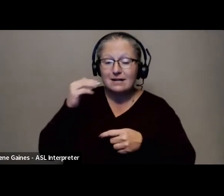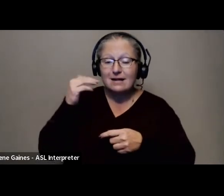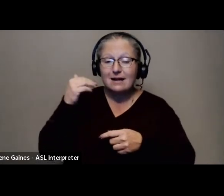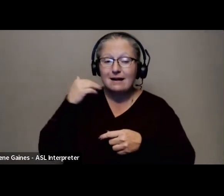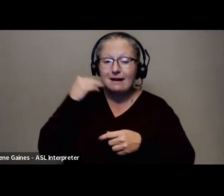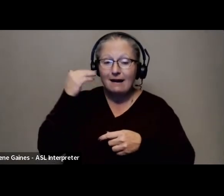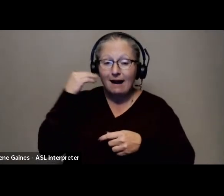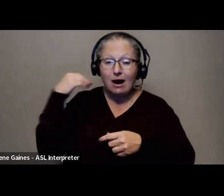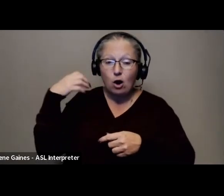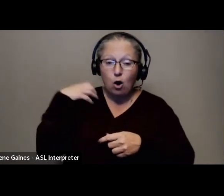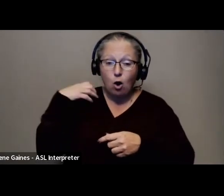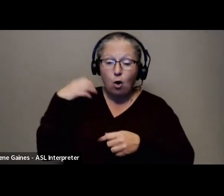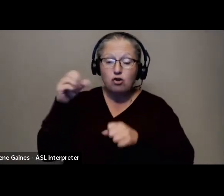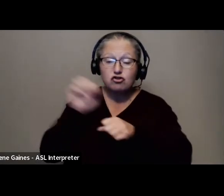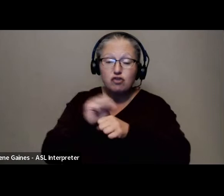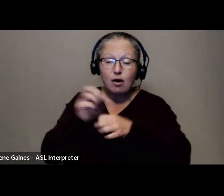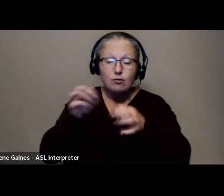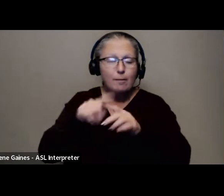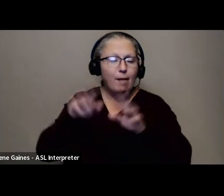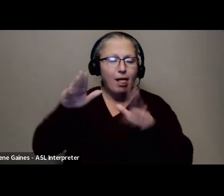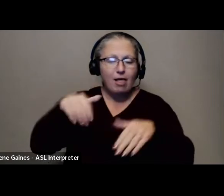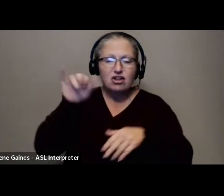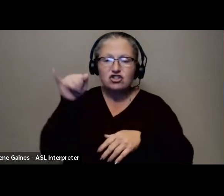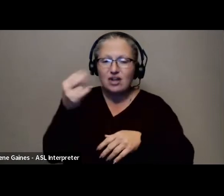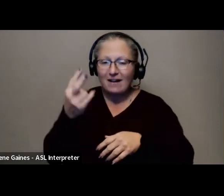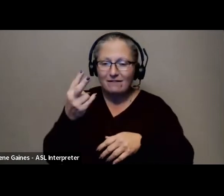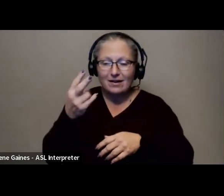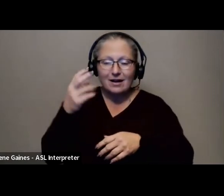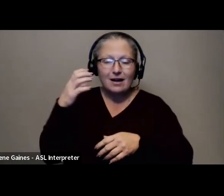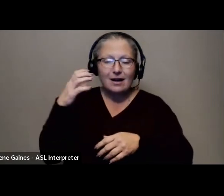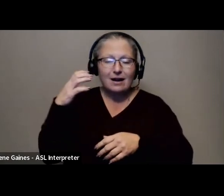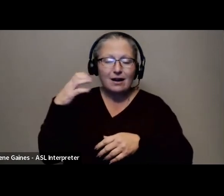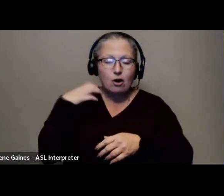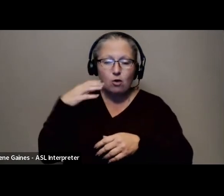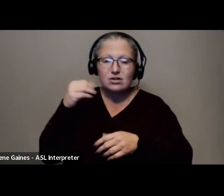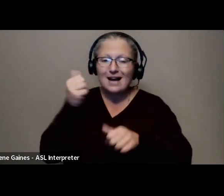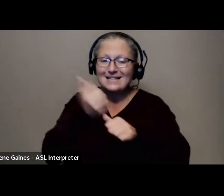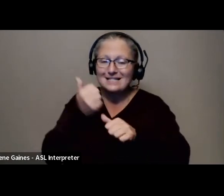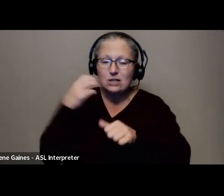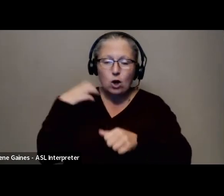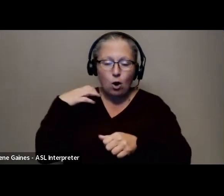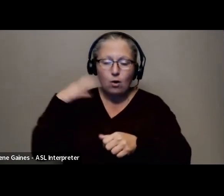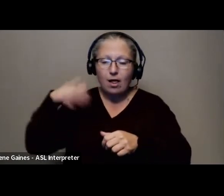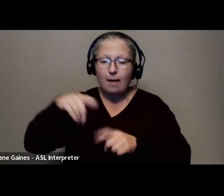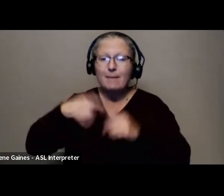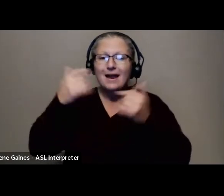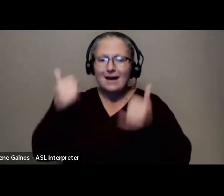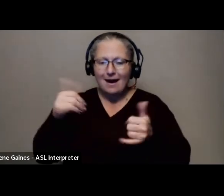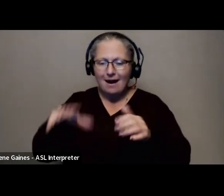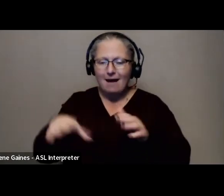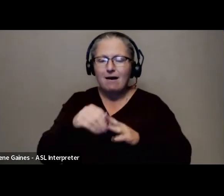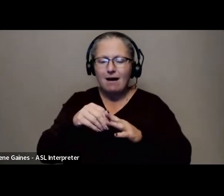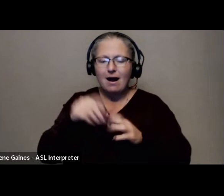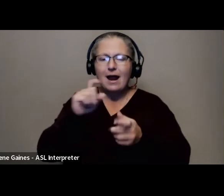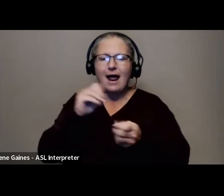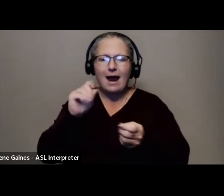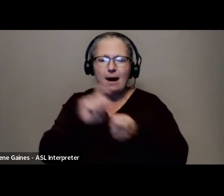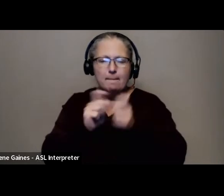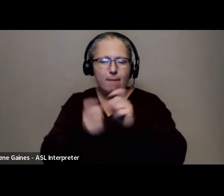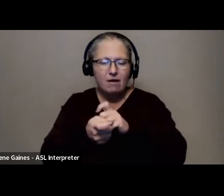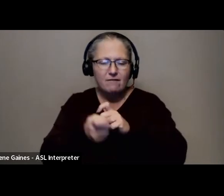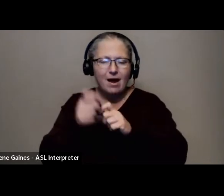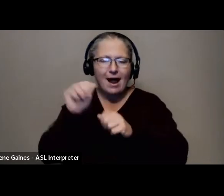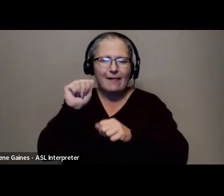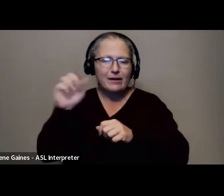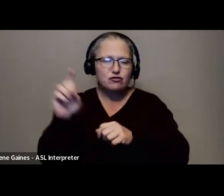job description, but we haven't had a JV head coach and we haven't had an assistant coach. So those are all in here. And then we modified the athletic director